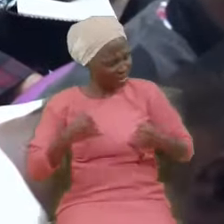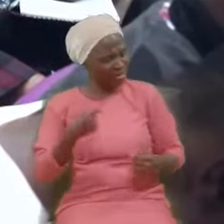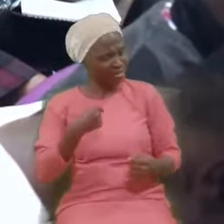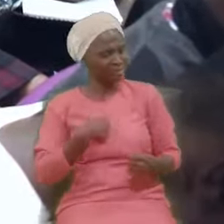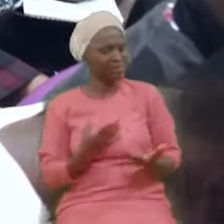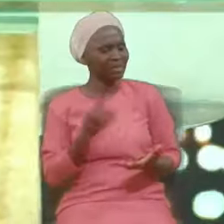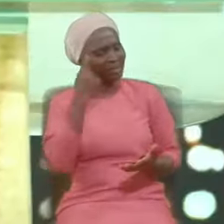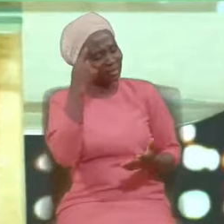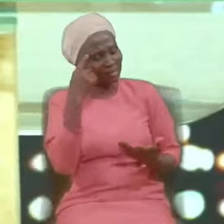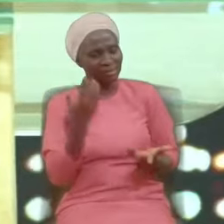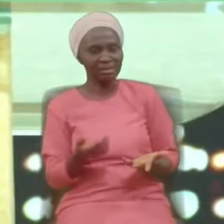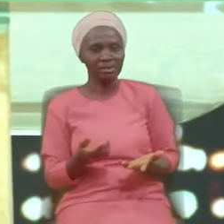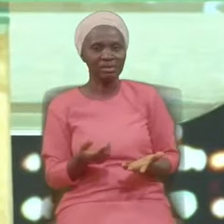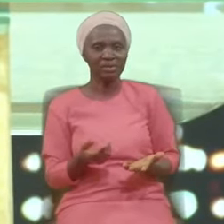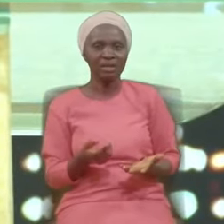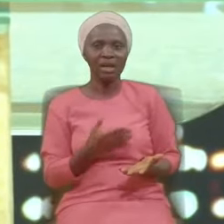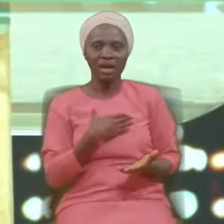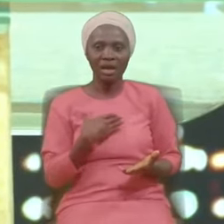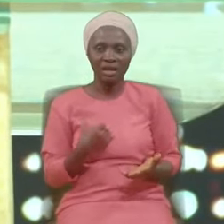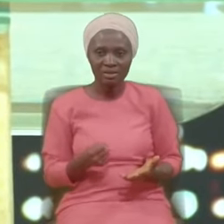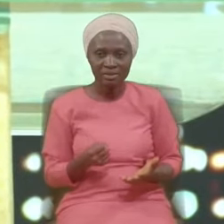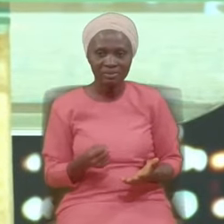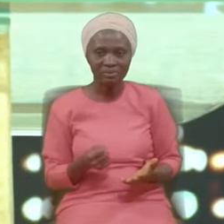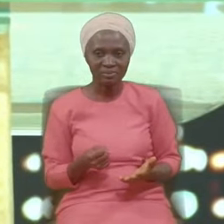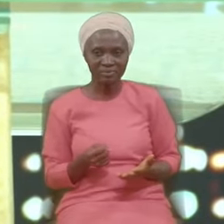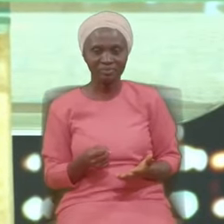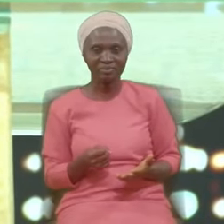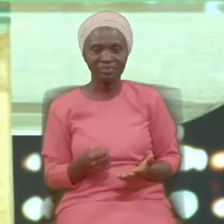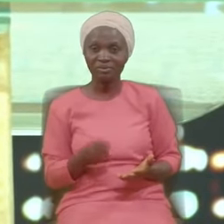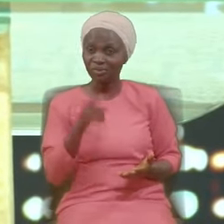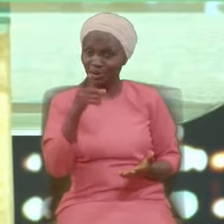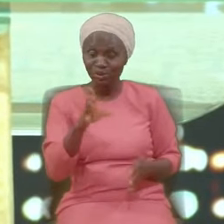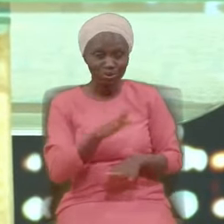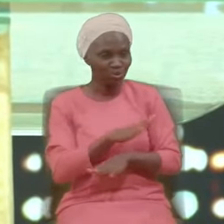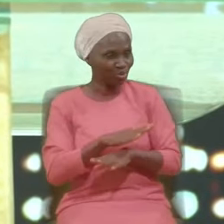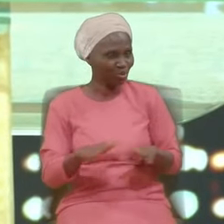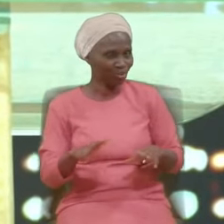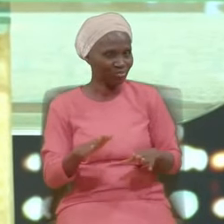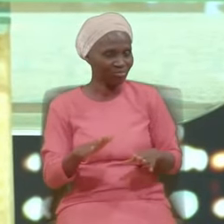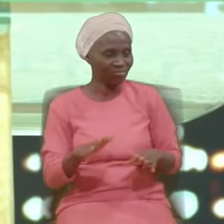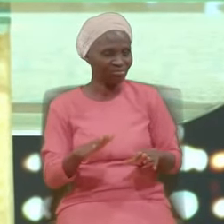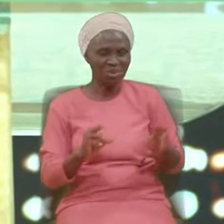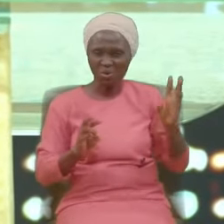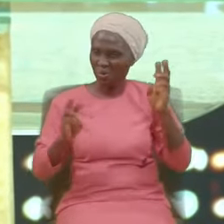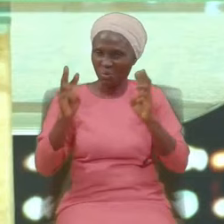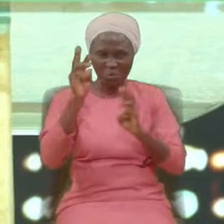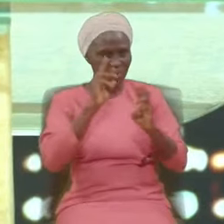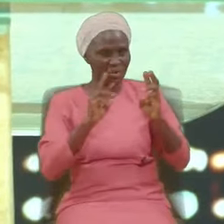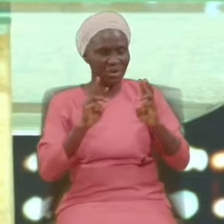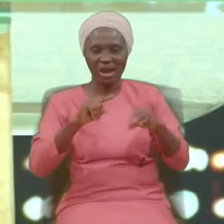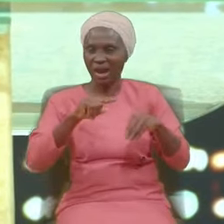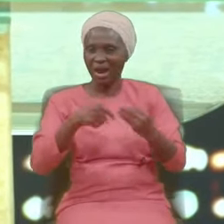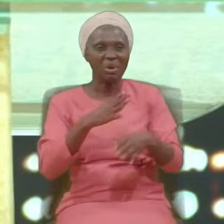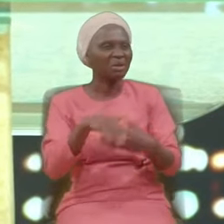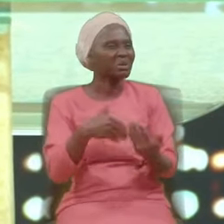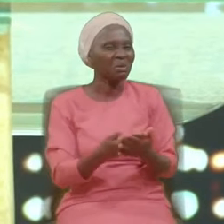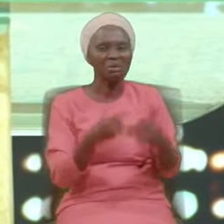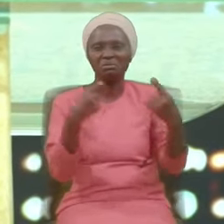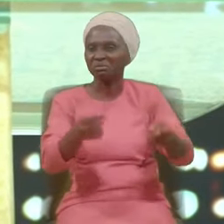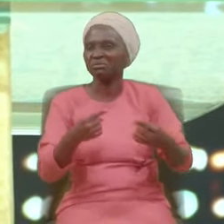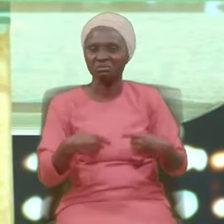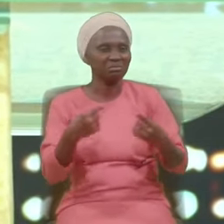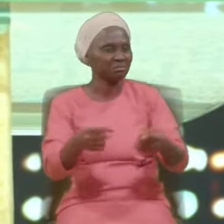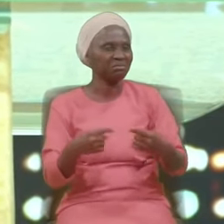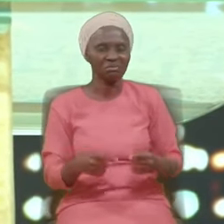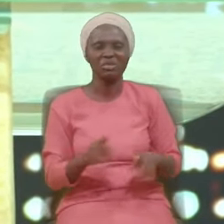Habana and Farpa. Don't mind all the arguments. After all the arguments, miracle will come.